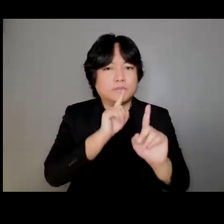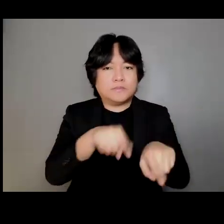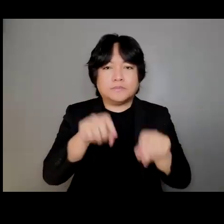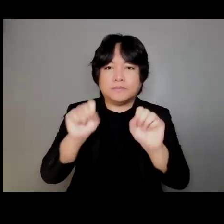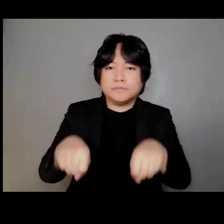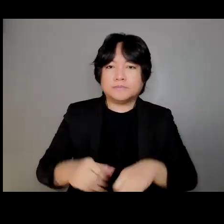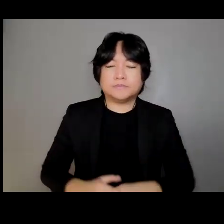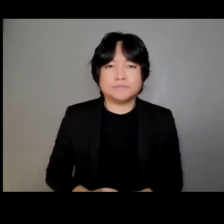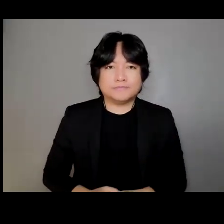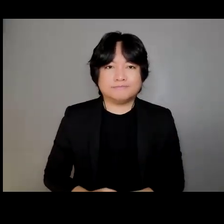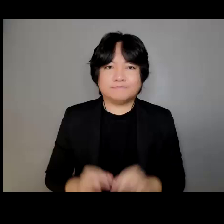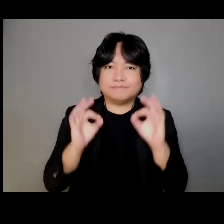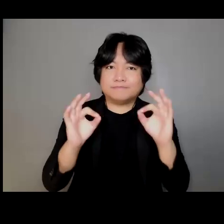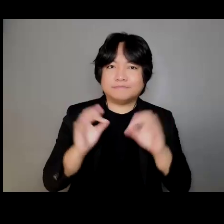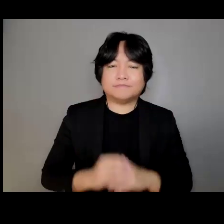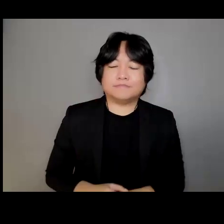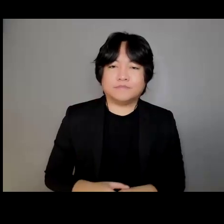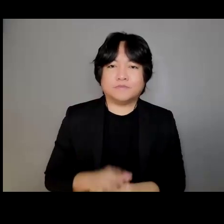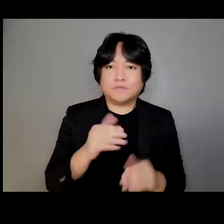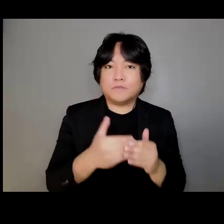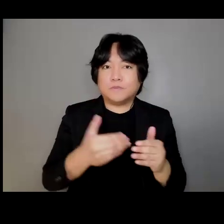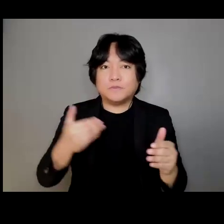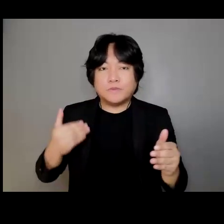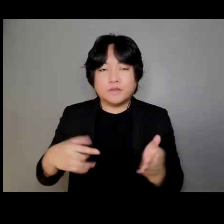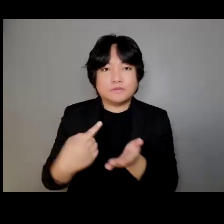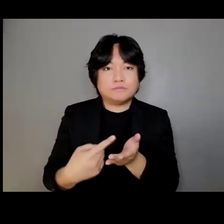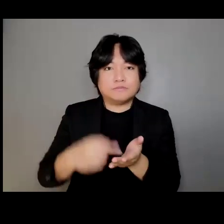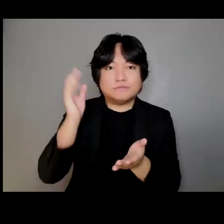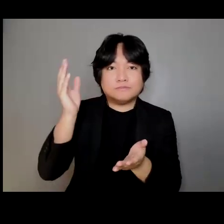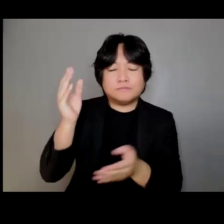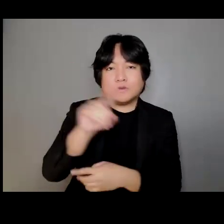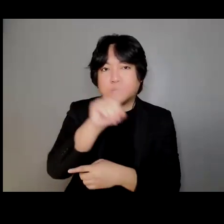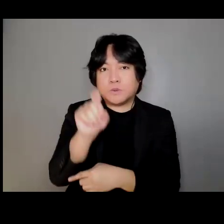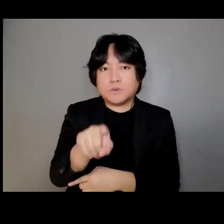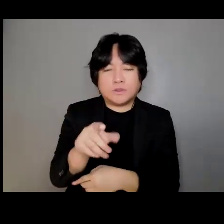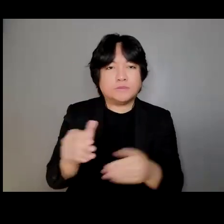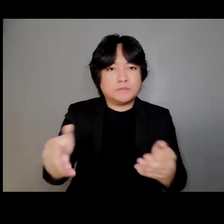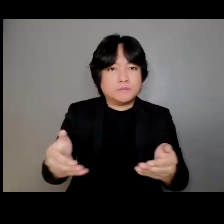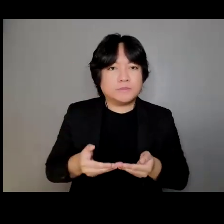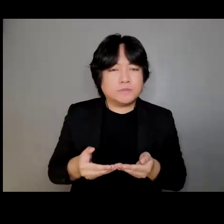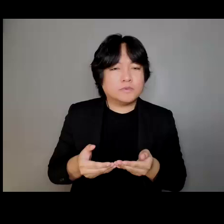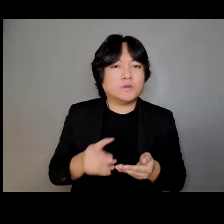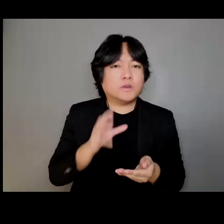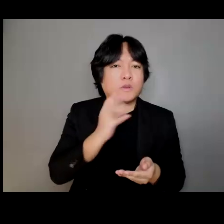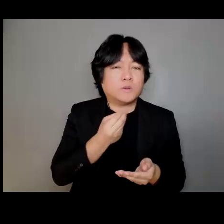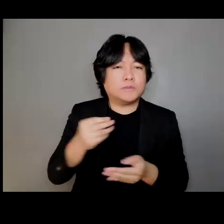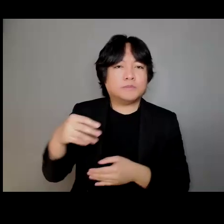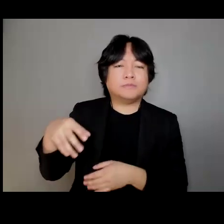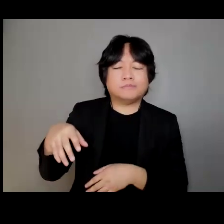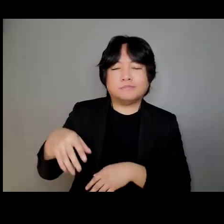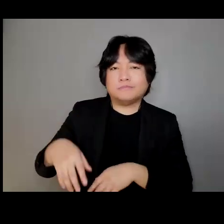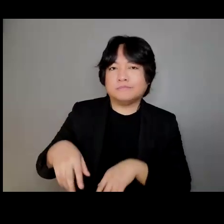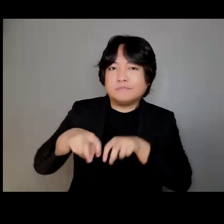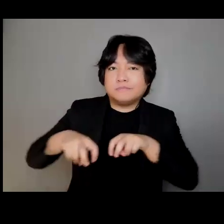So before we get to the discussion questions, let me just introduce our panelists very quickly, no?